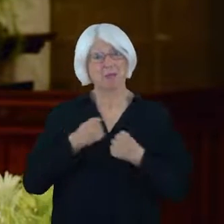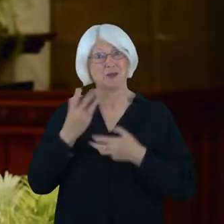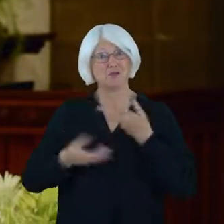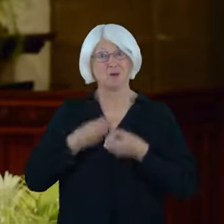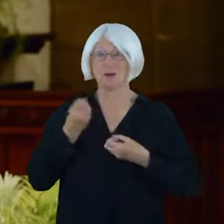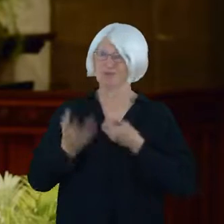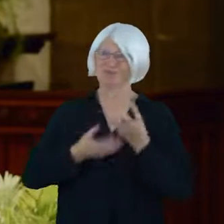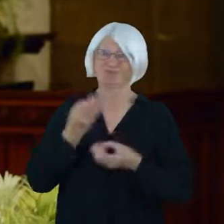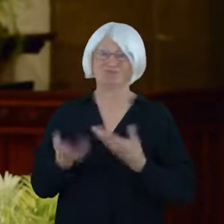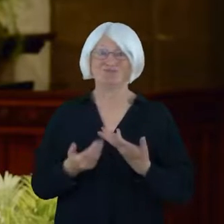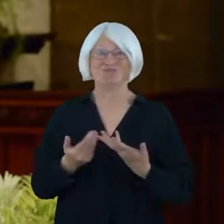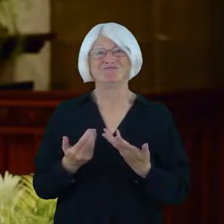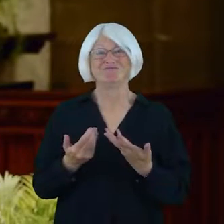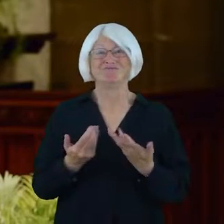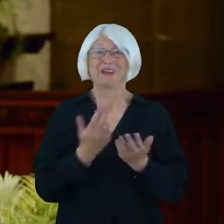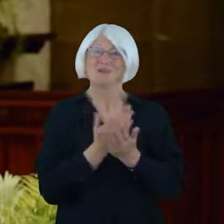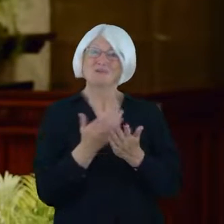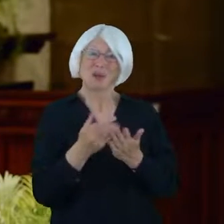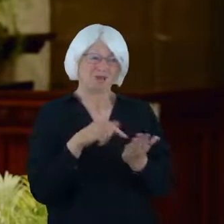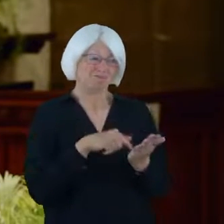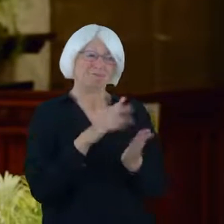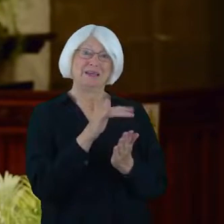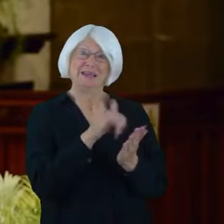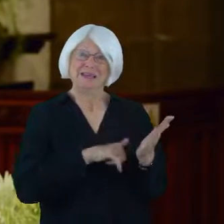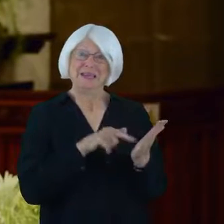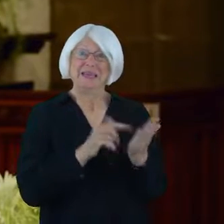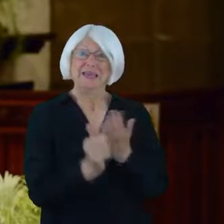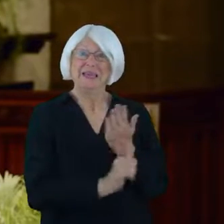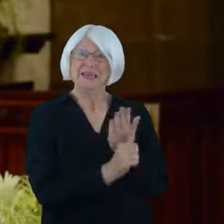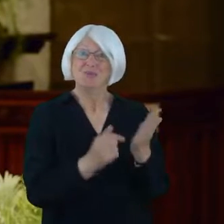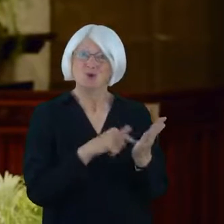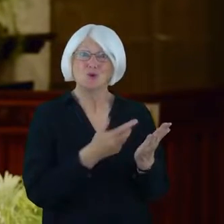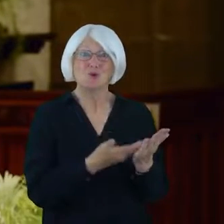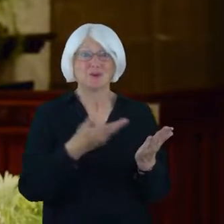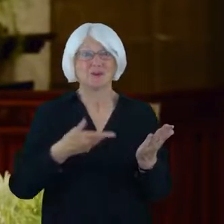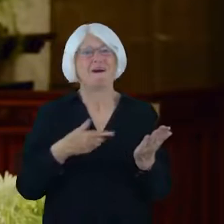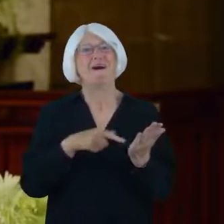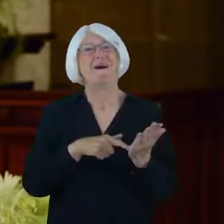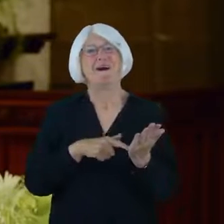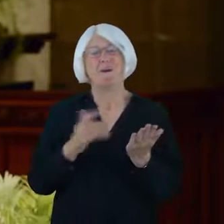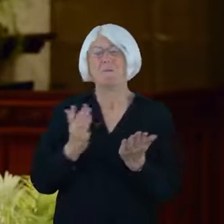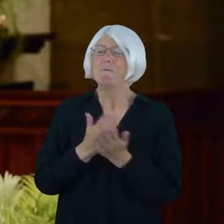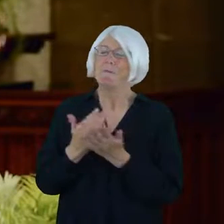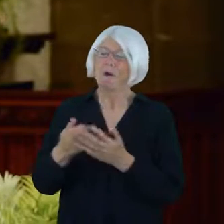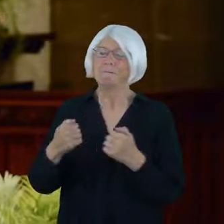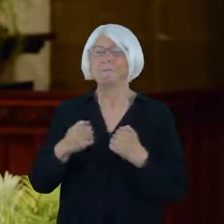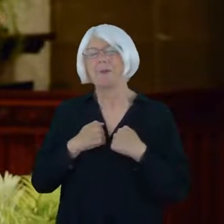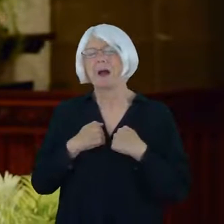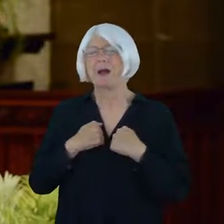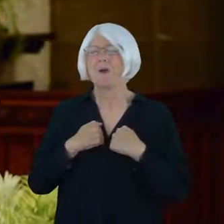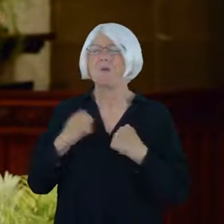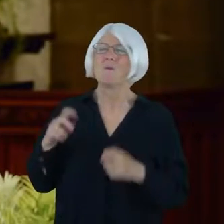story and to share the part that Hebrews has played in it as part of my own journey to remake myself into